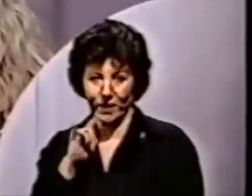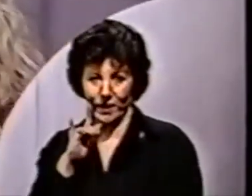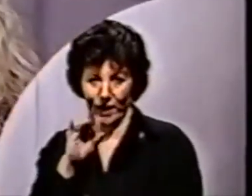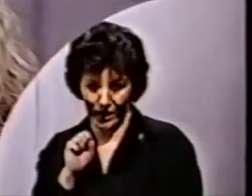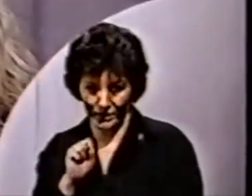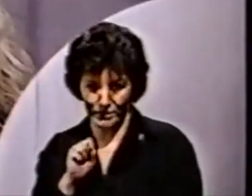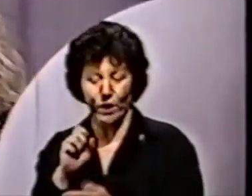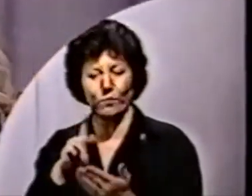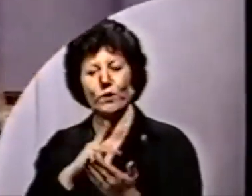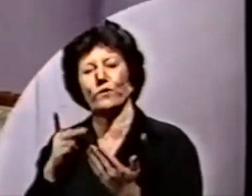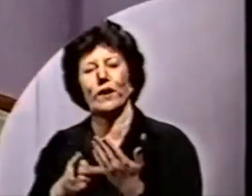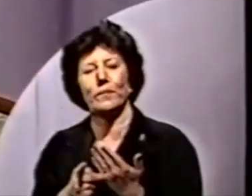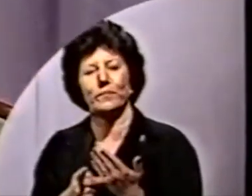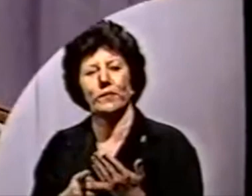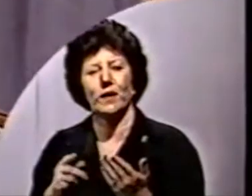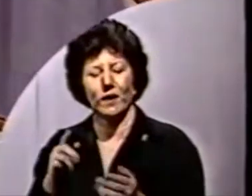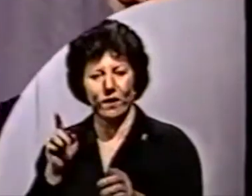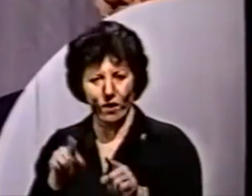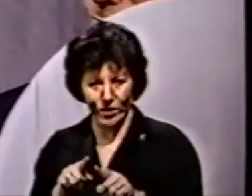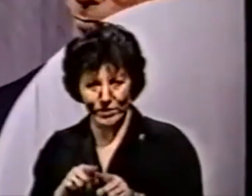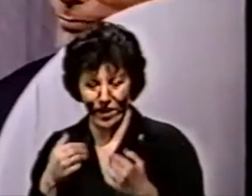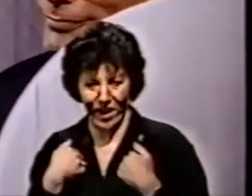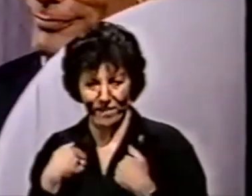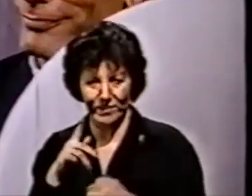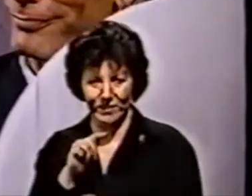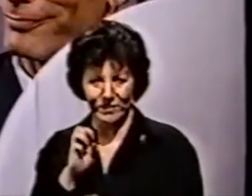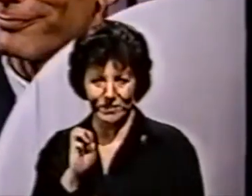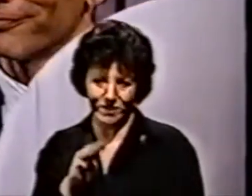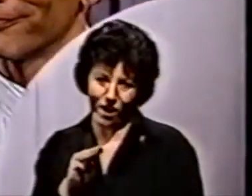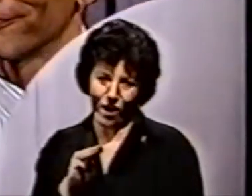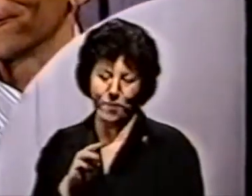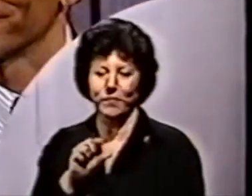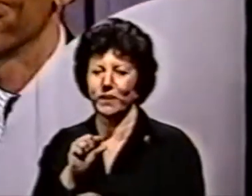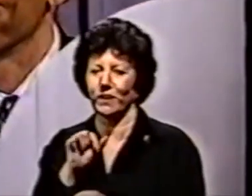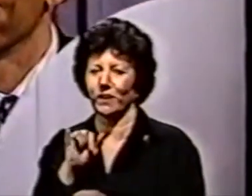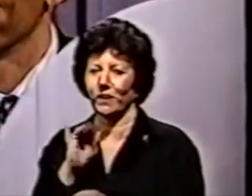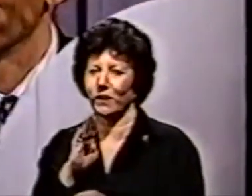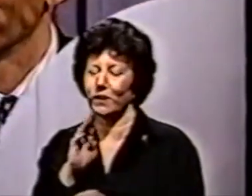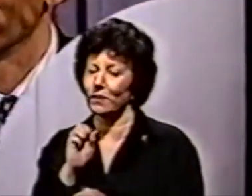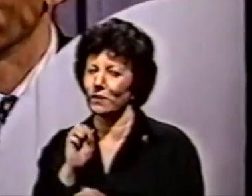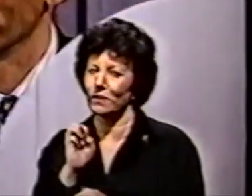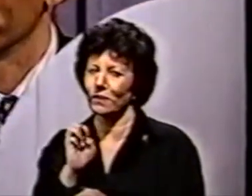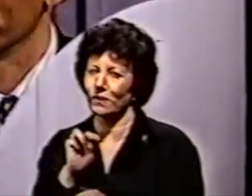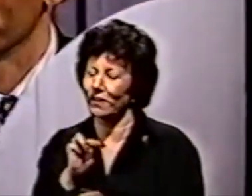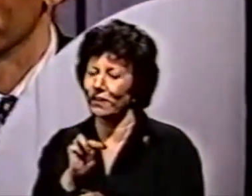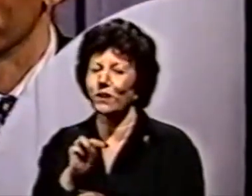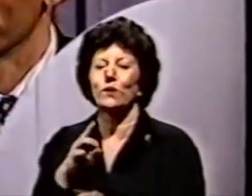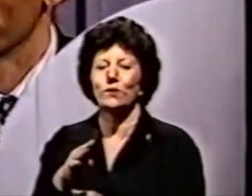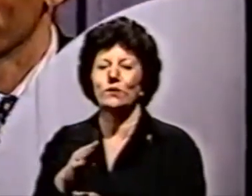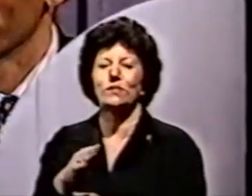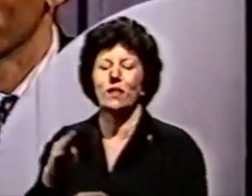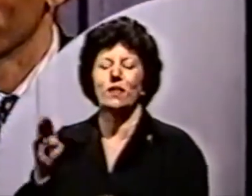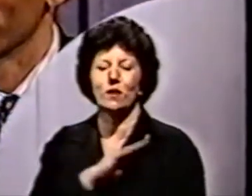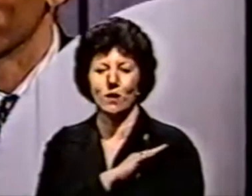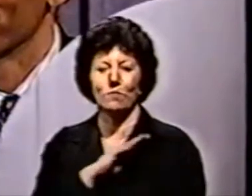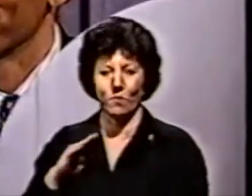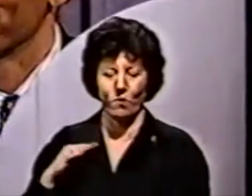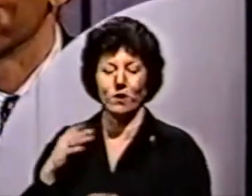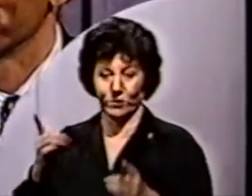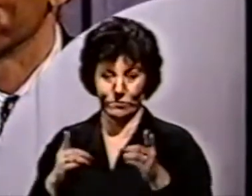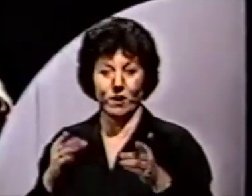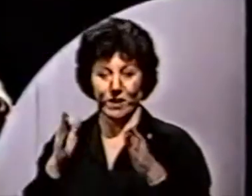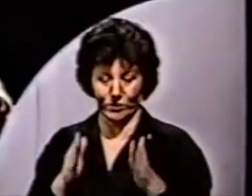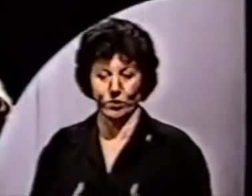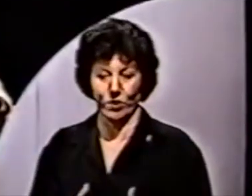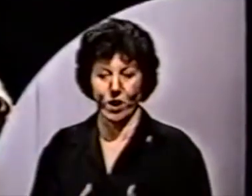And we also have Tom Gibson, who is the chairman of the Community Advisory Board. So I'd